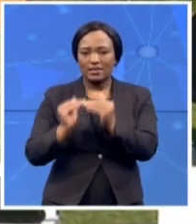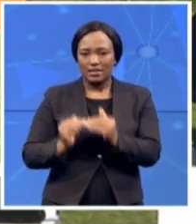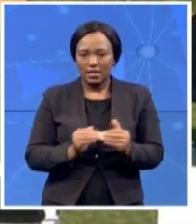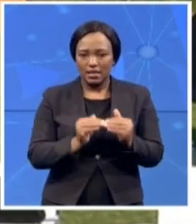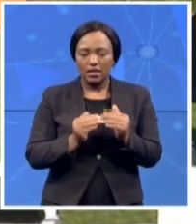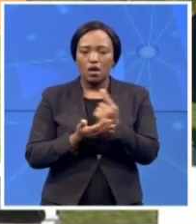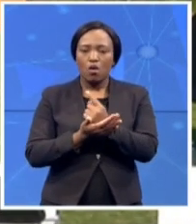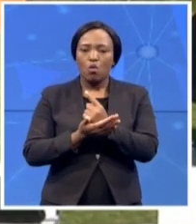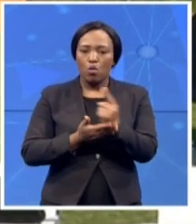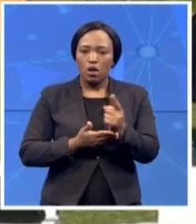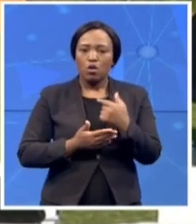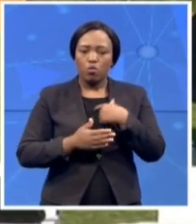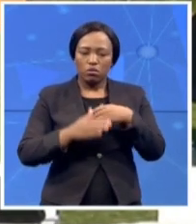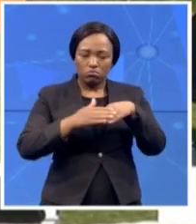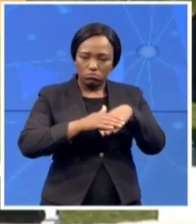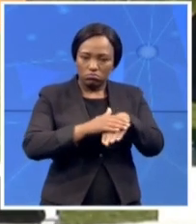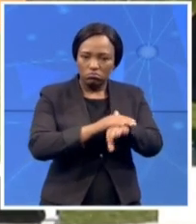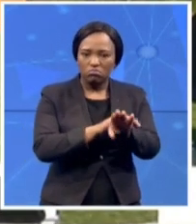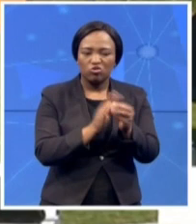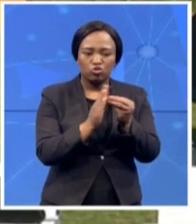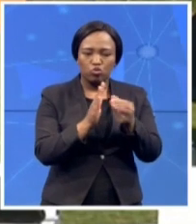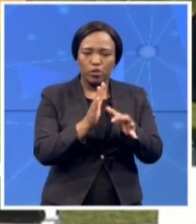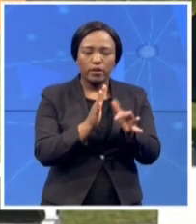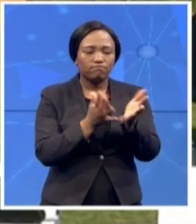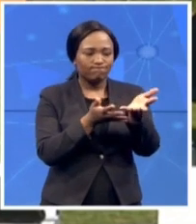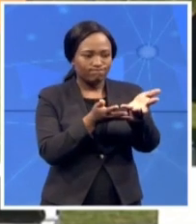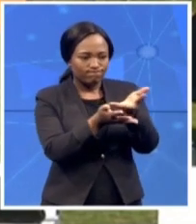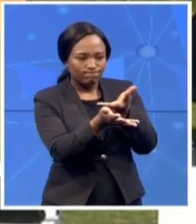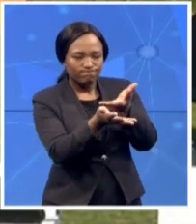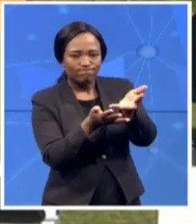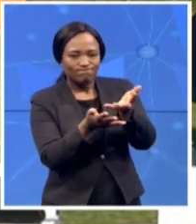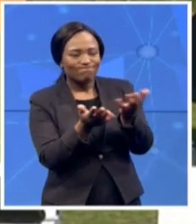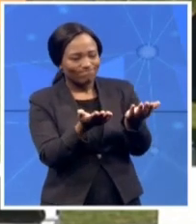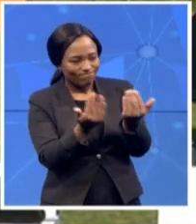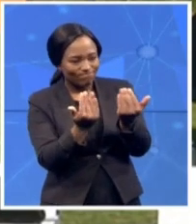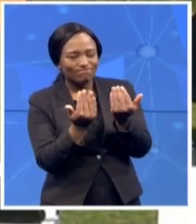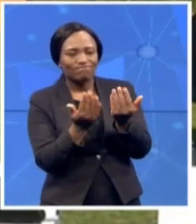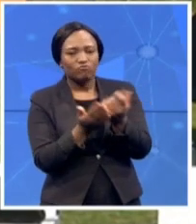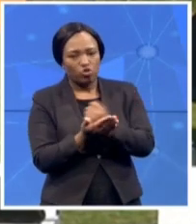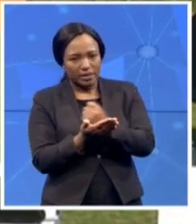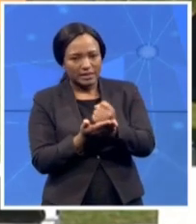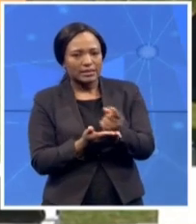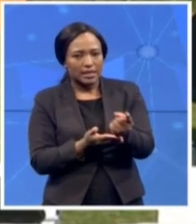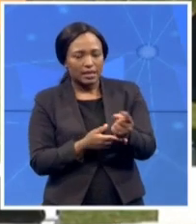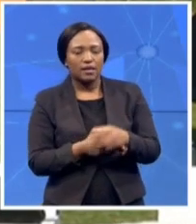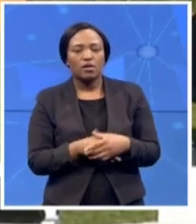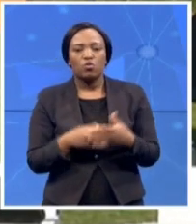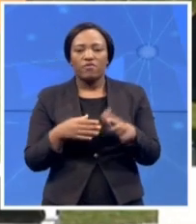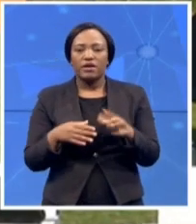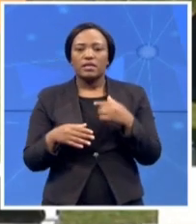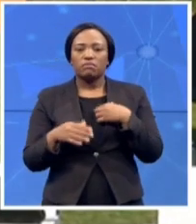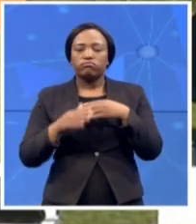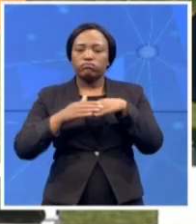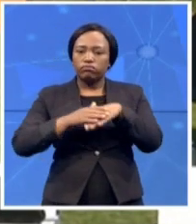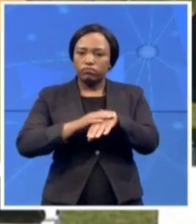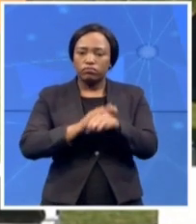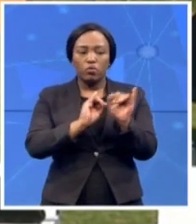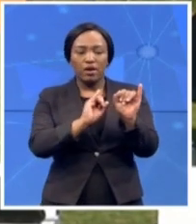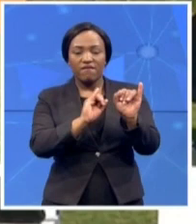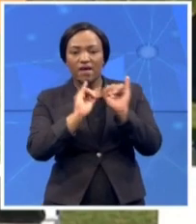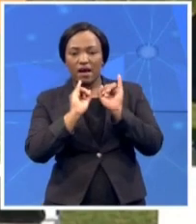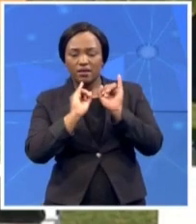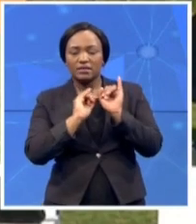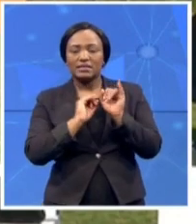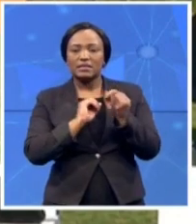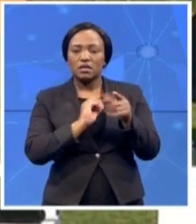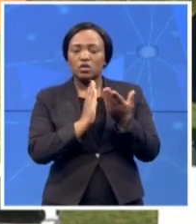them to register. So hence we have decided now to go along and invite your Bethalsdorp, a community,